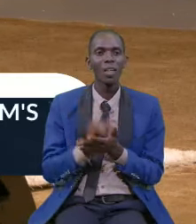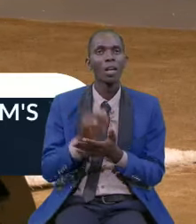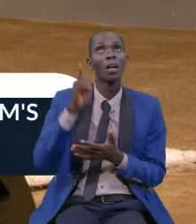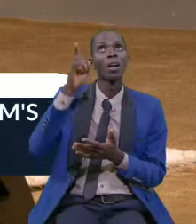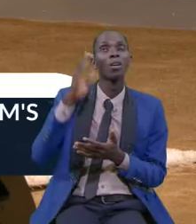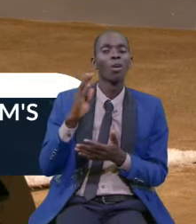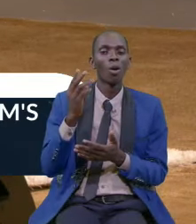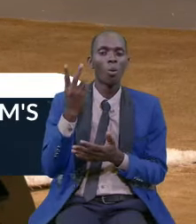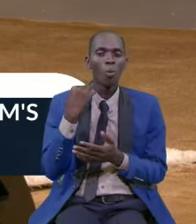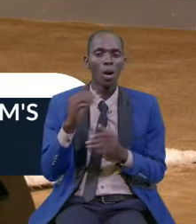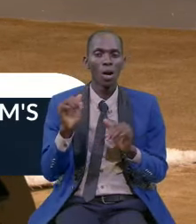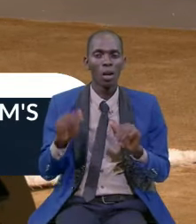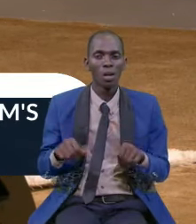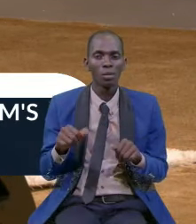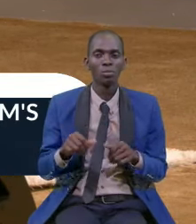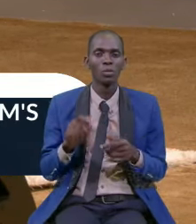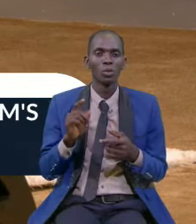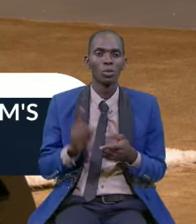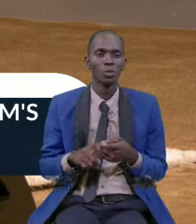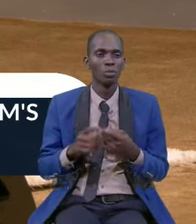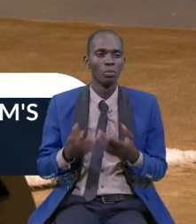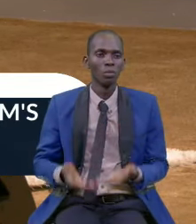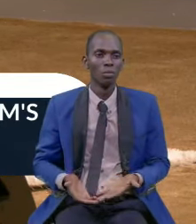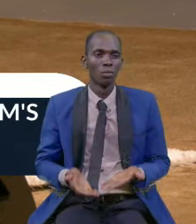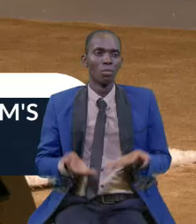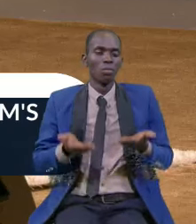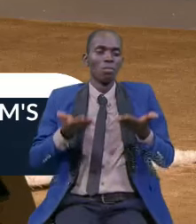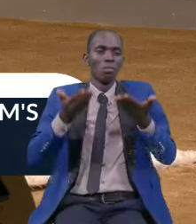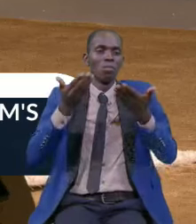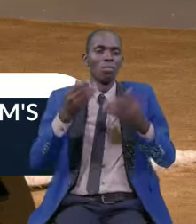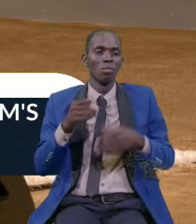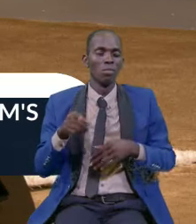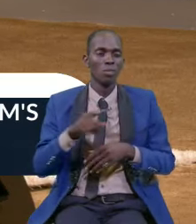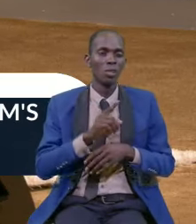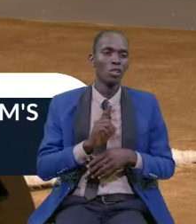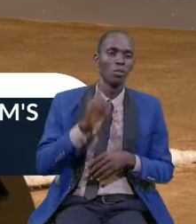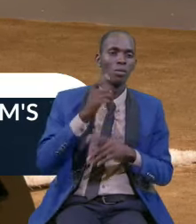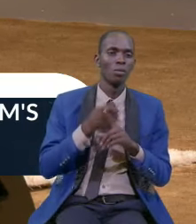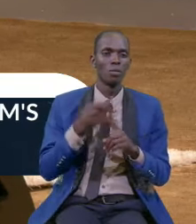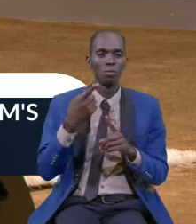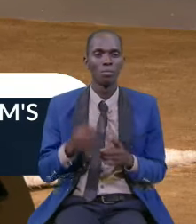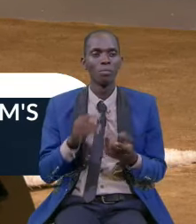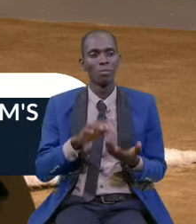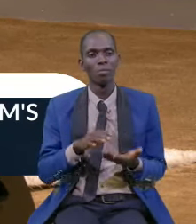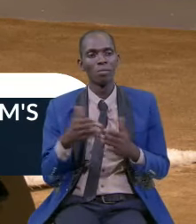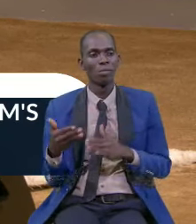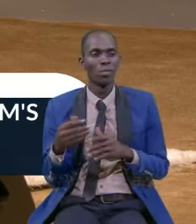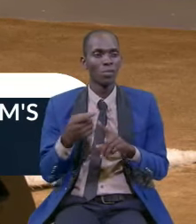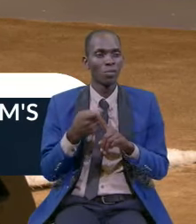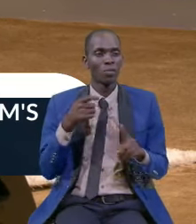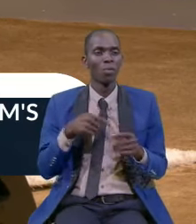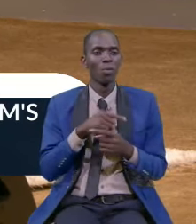able to raise him up even from the dead, from